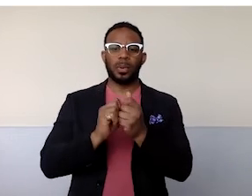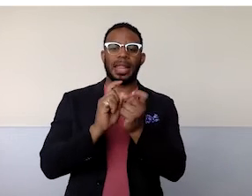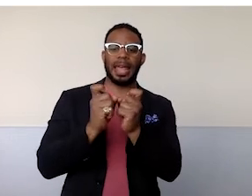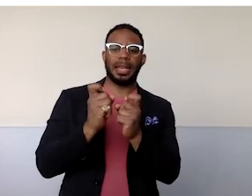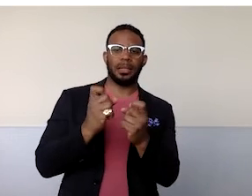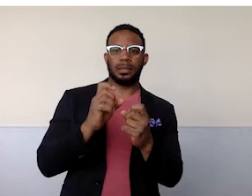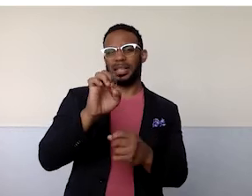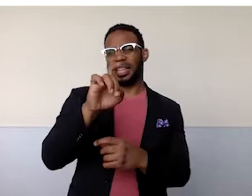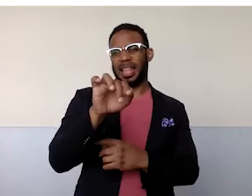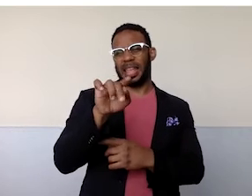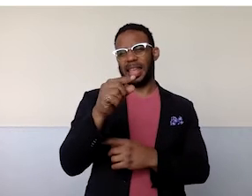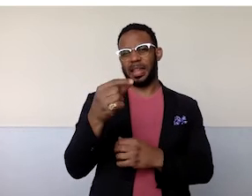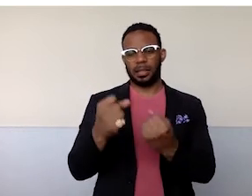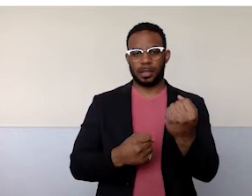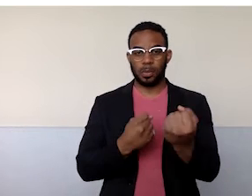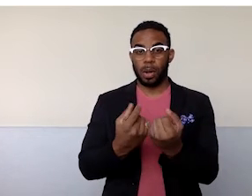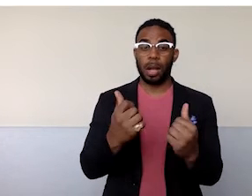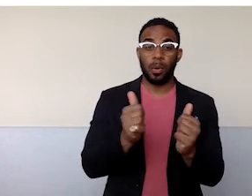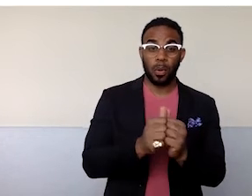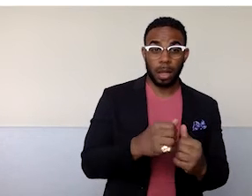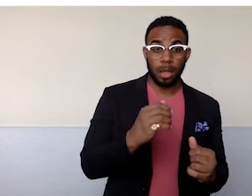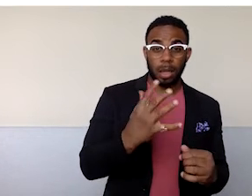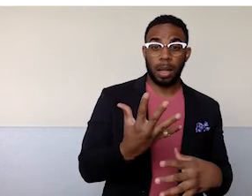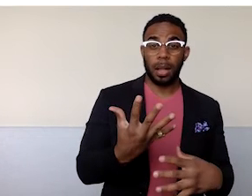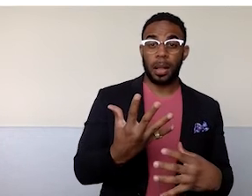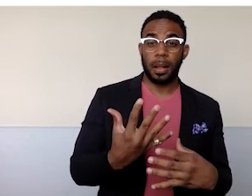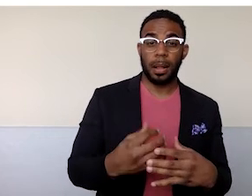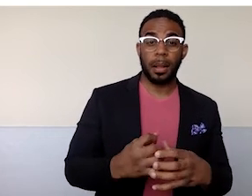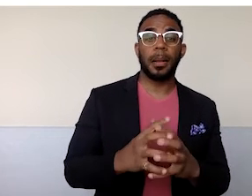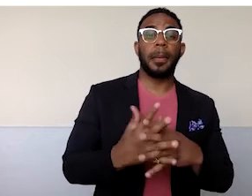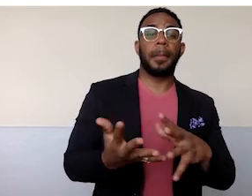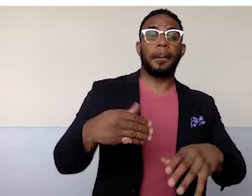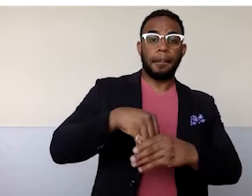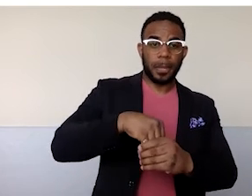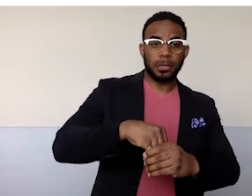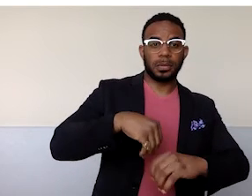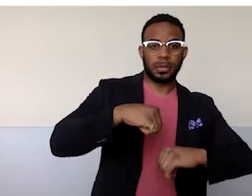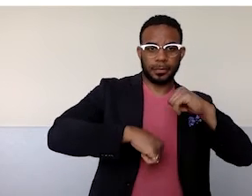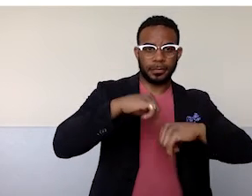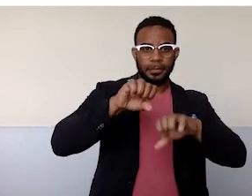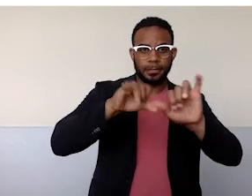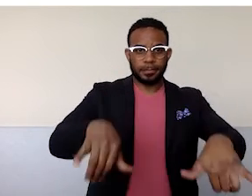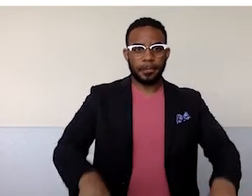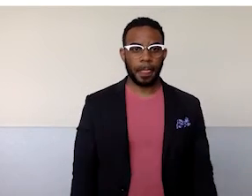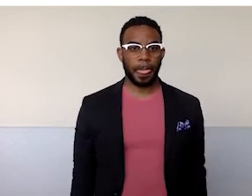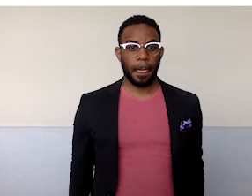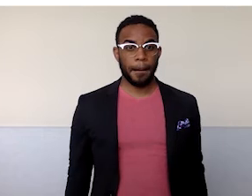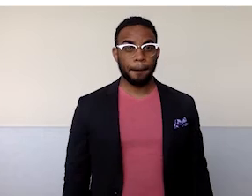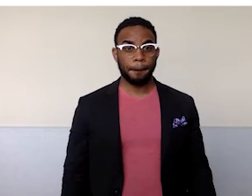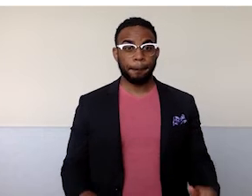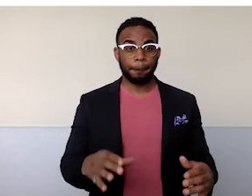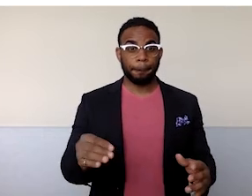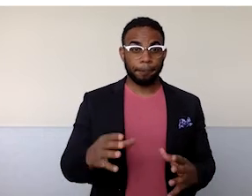and it comes with a built-in page management system. Yeah, it does come with that. And